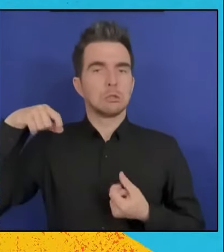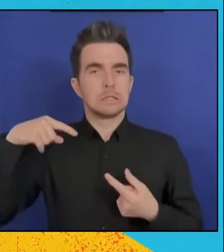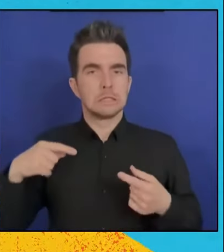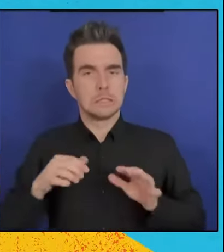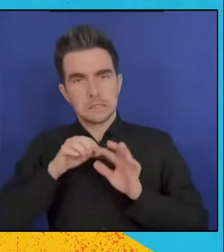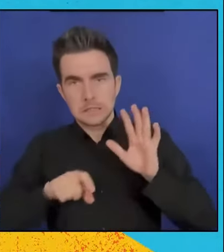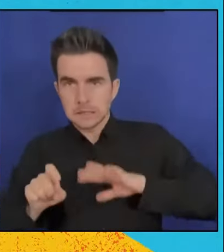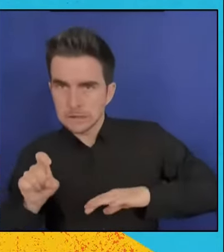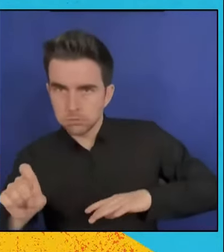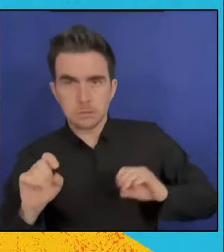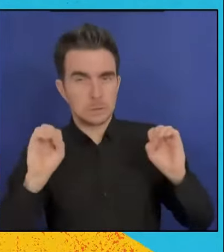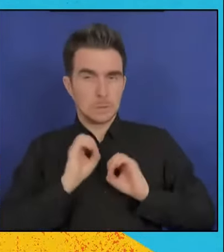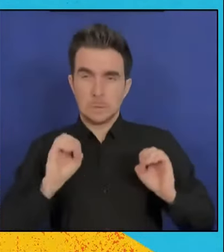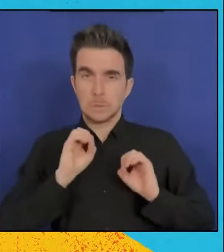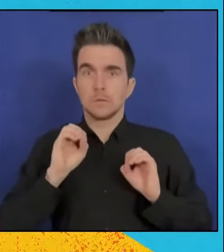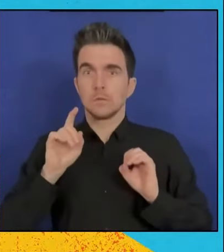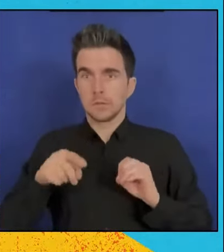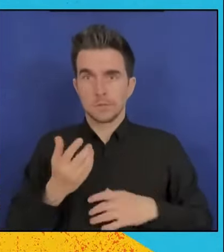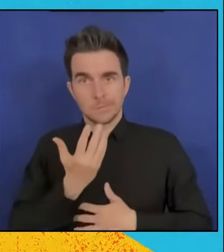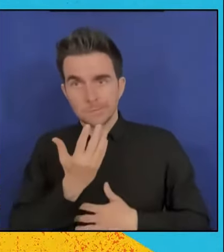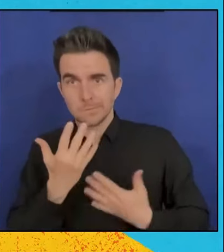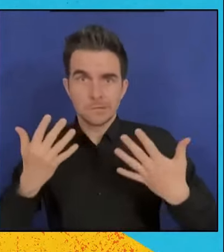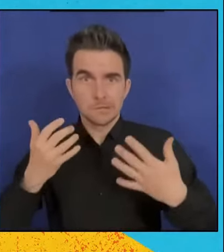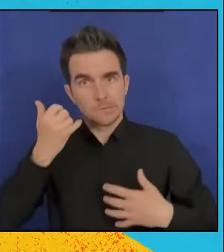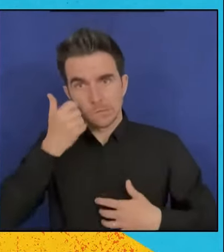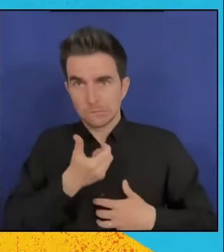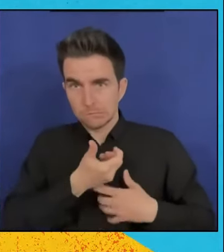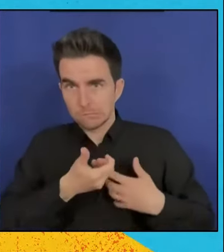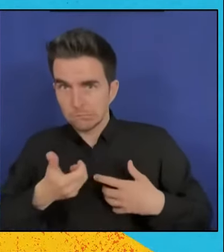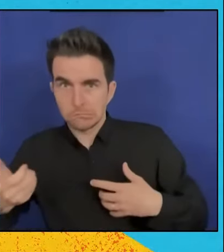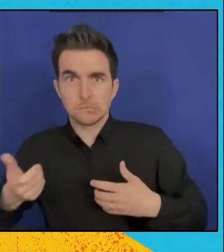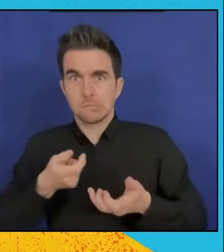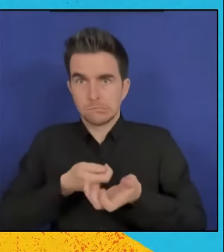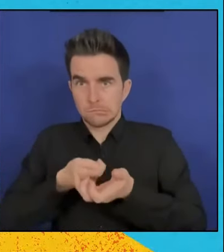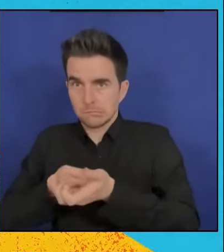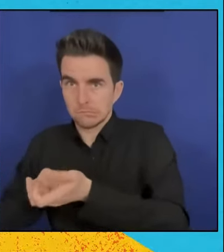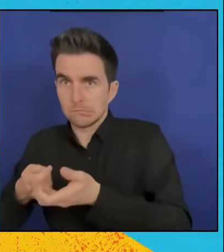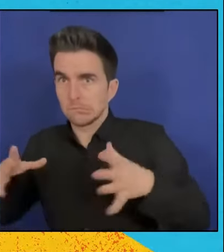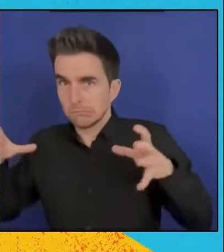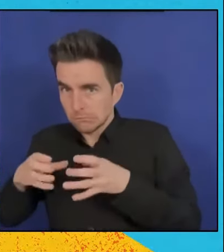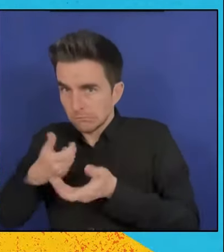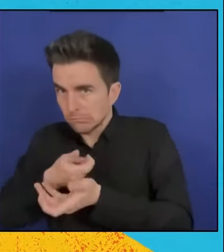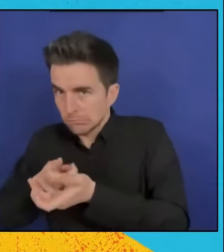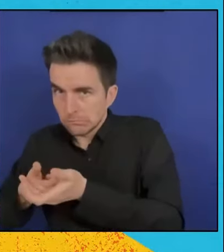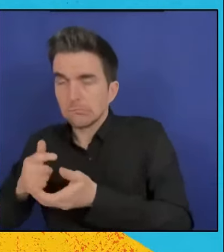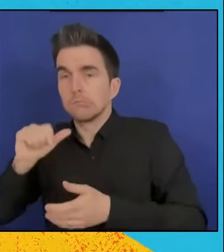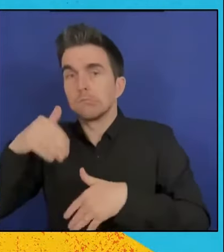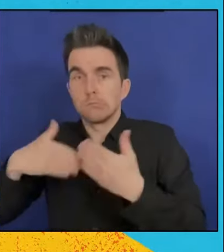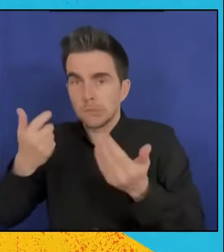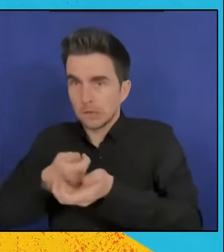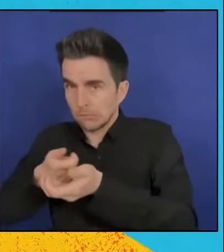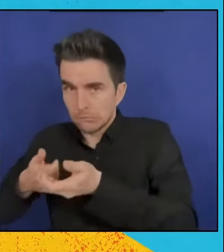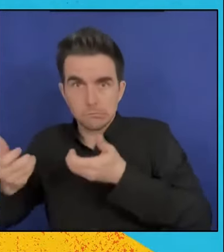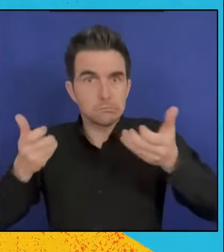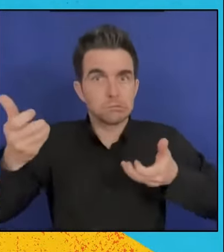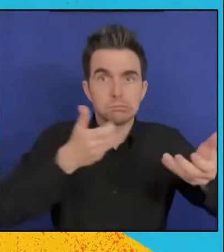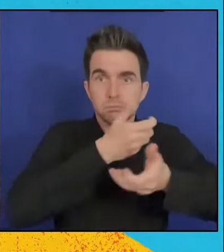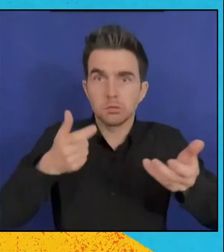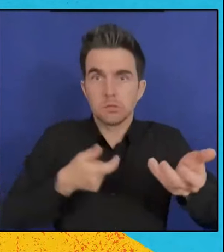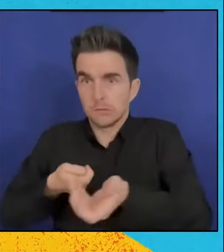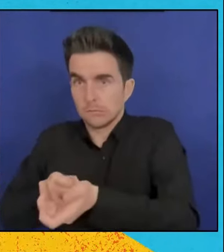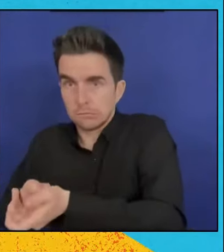our homes using kerosene lamps. Our neighbors at least could use diesel generators. Then I was not happy with that situation.